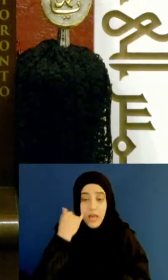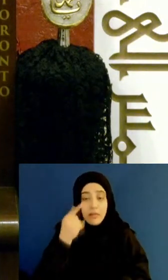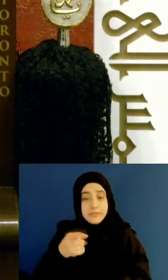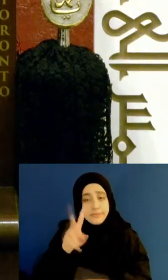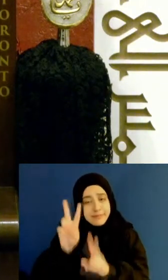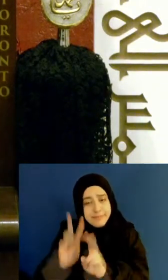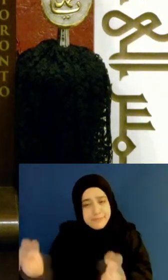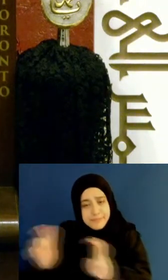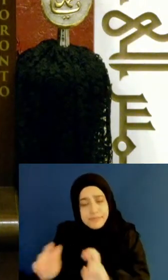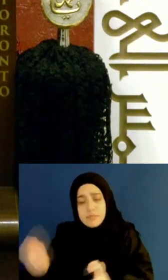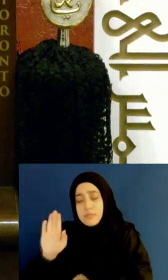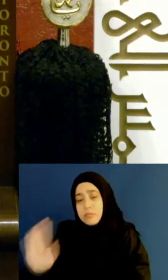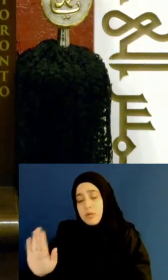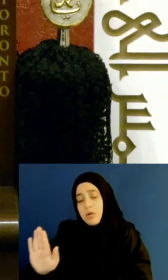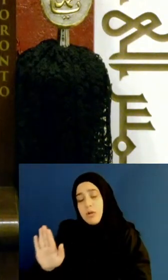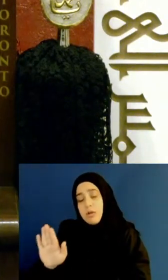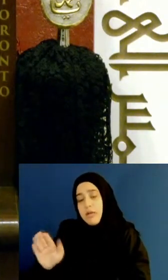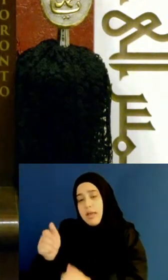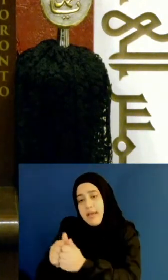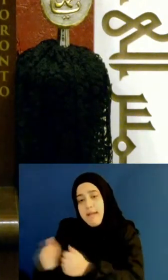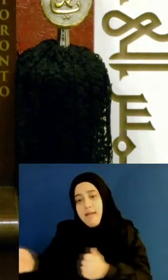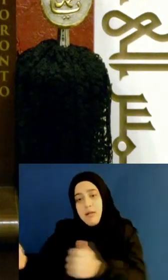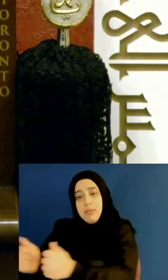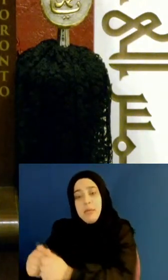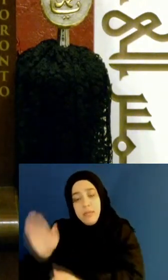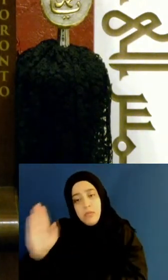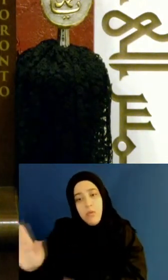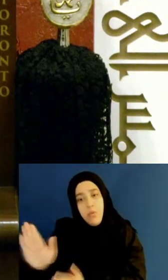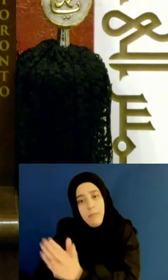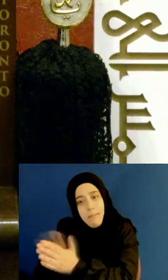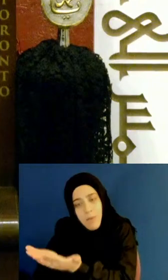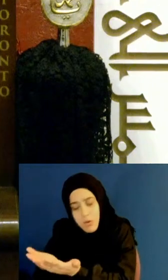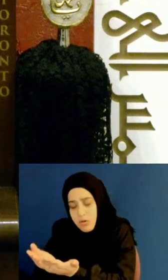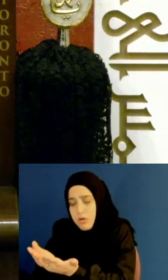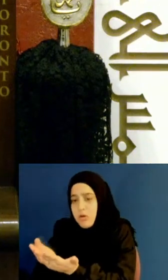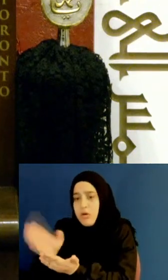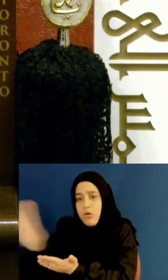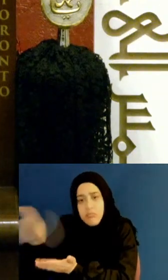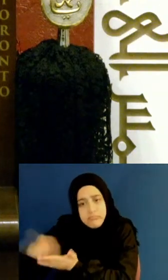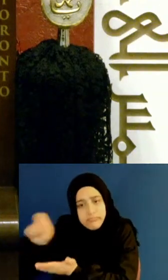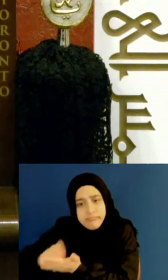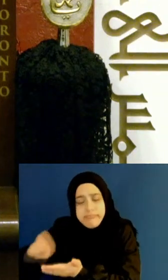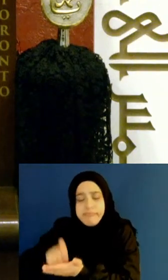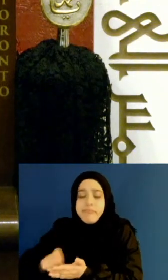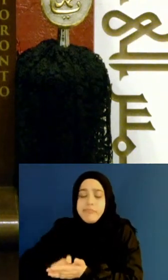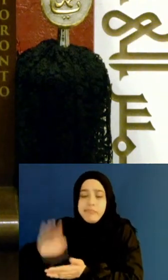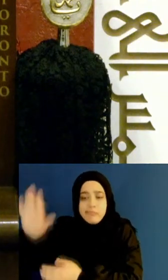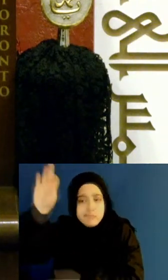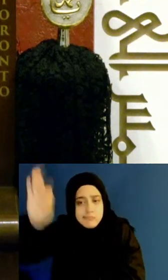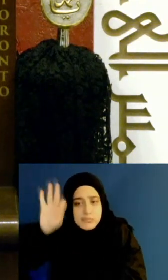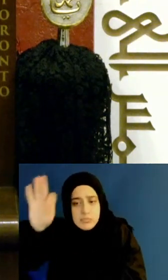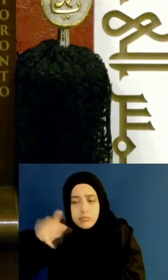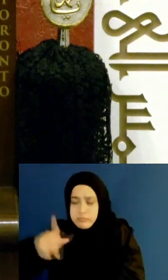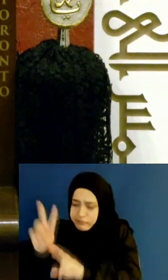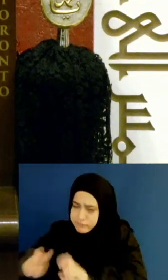Bayt and tie it to contemporary terms, it falls under a category of mental health